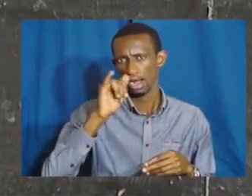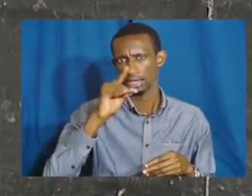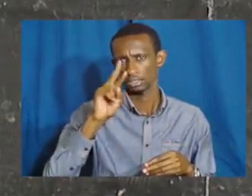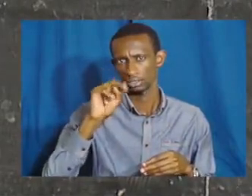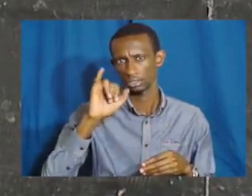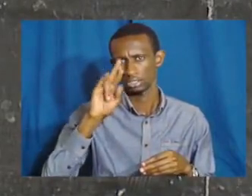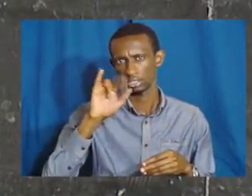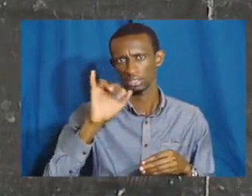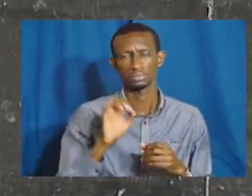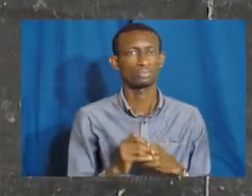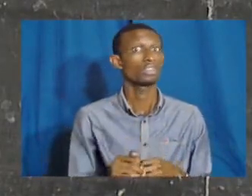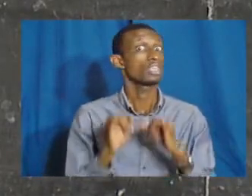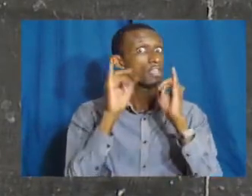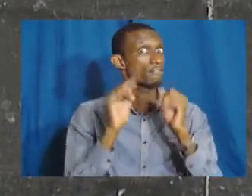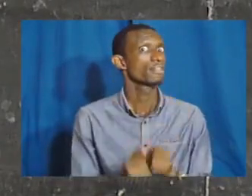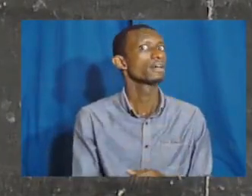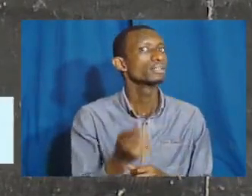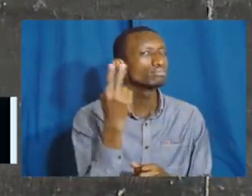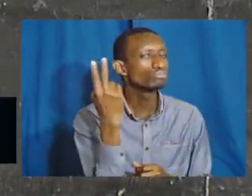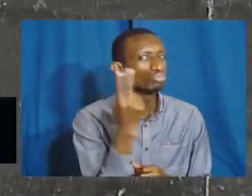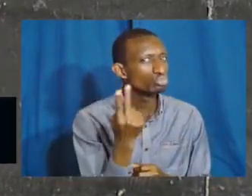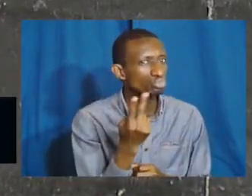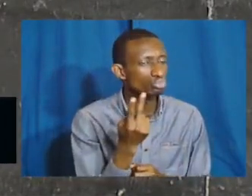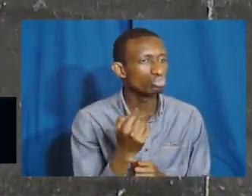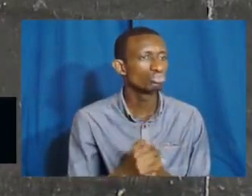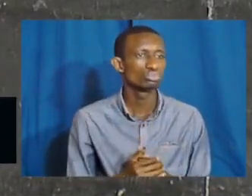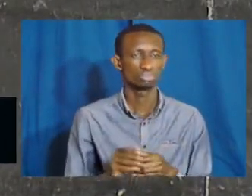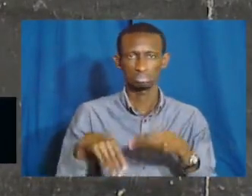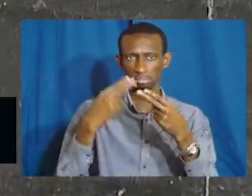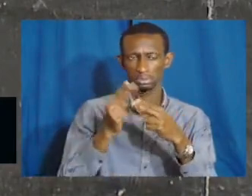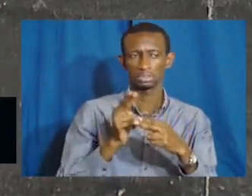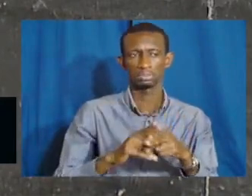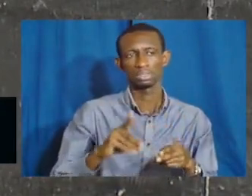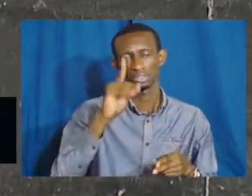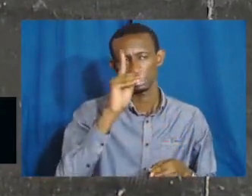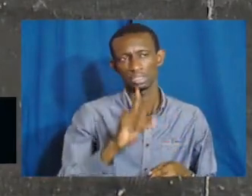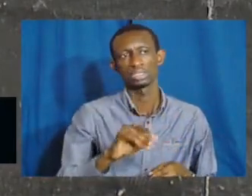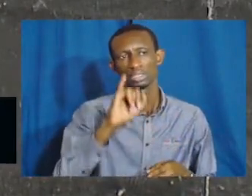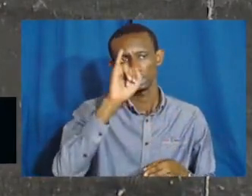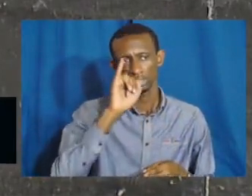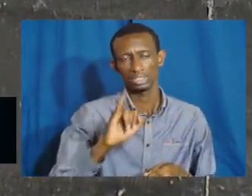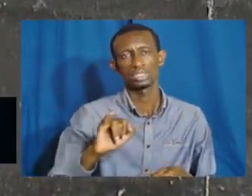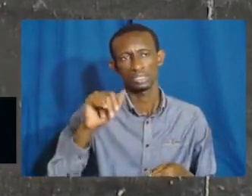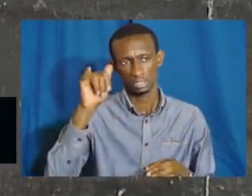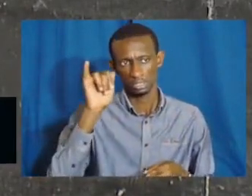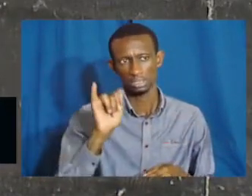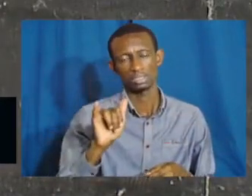And if they are 2, we said they are called dihydric alcohols.